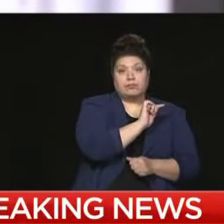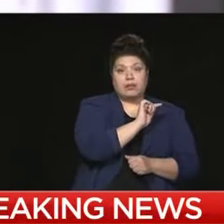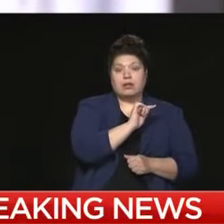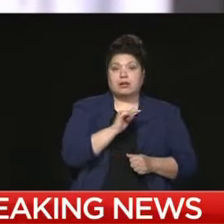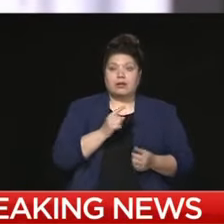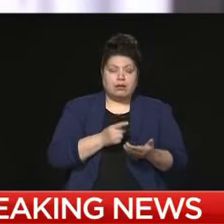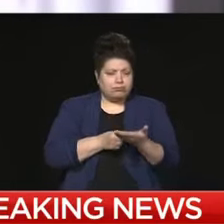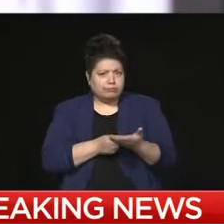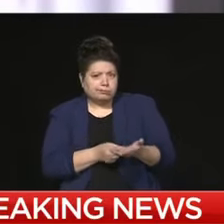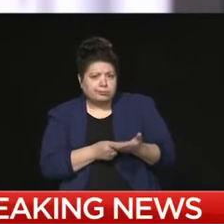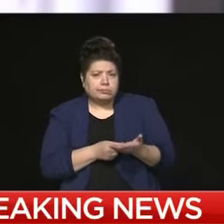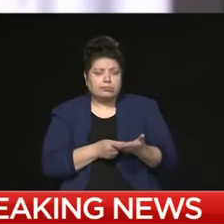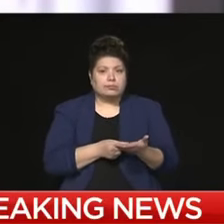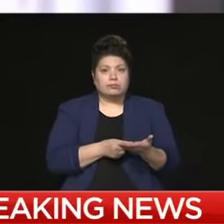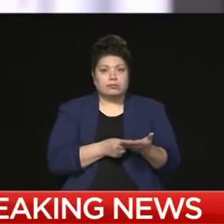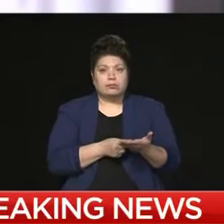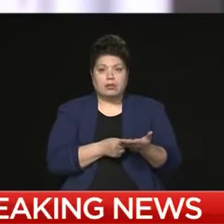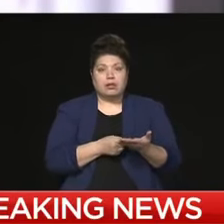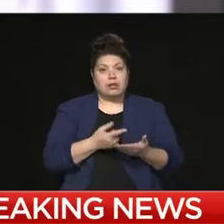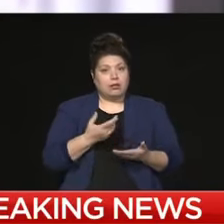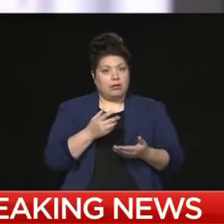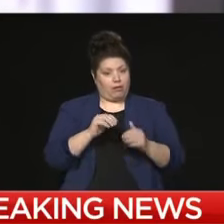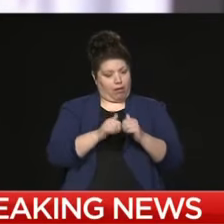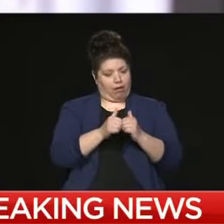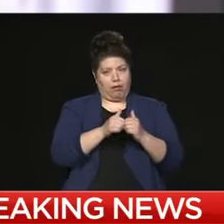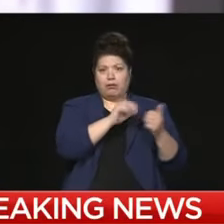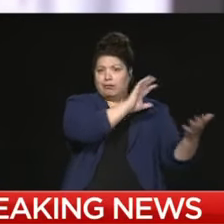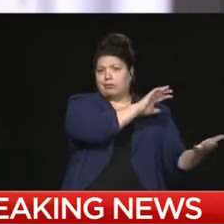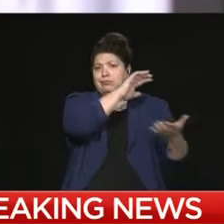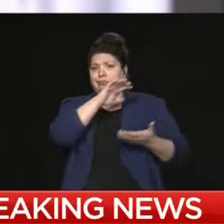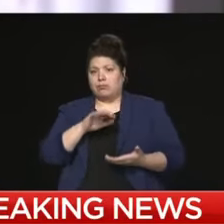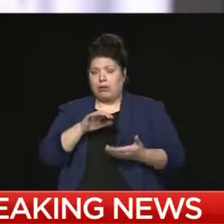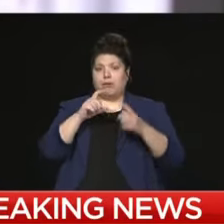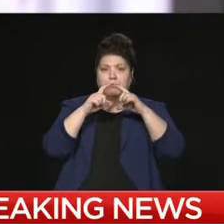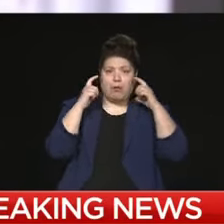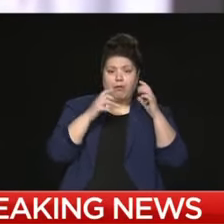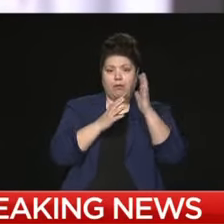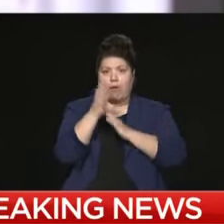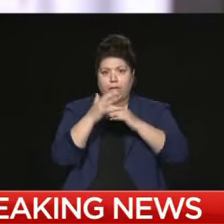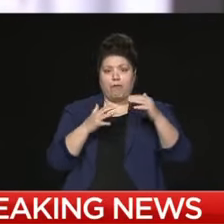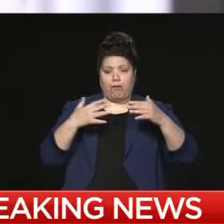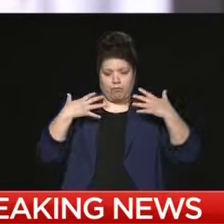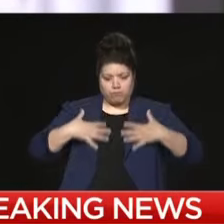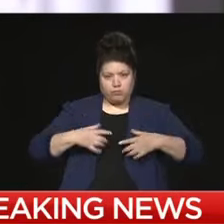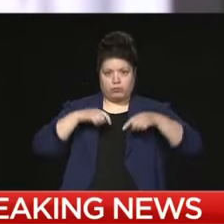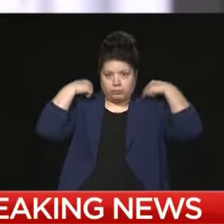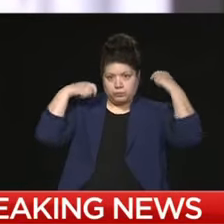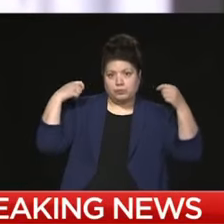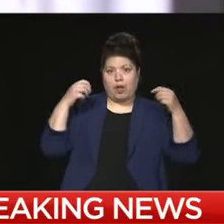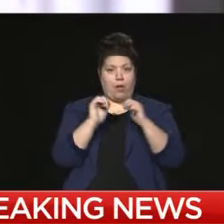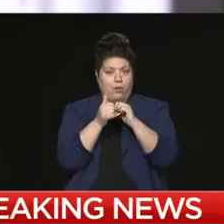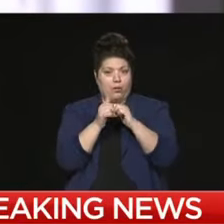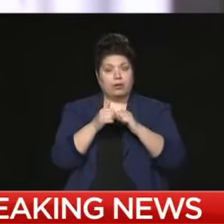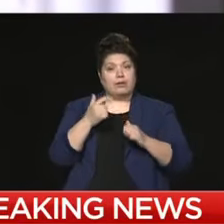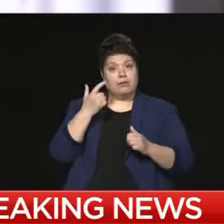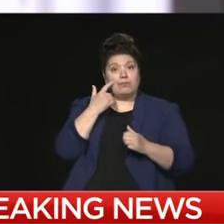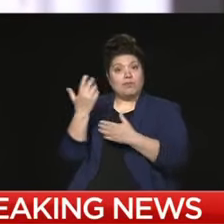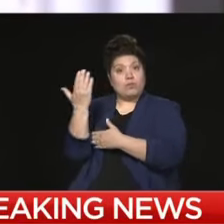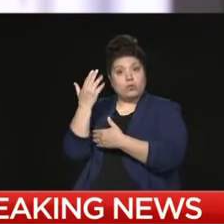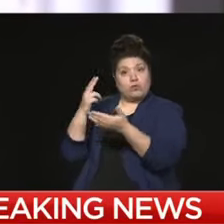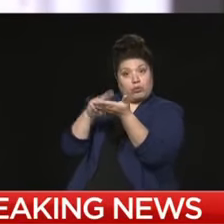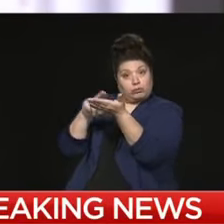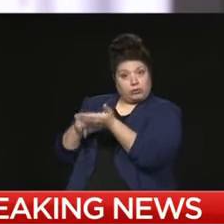medical equipment. I can confirm this morning that the government finalized contracts with several Canadian companies,